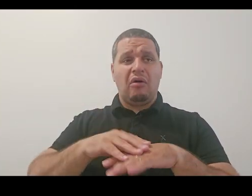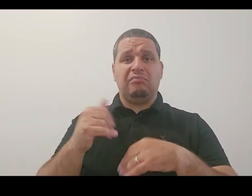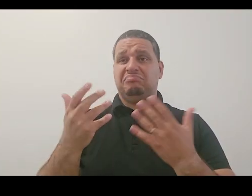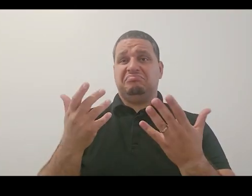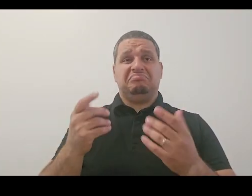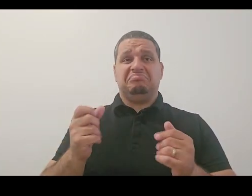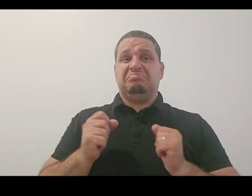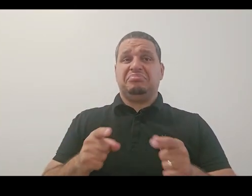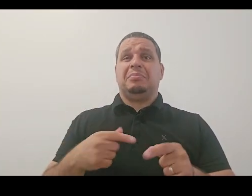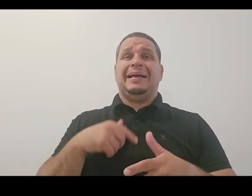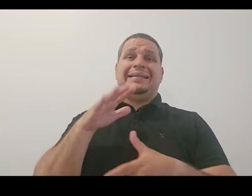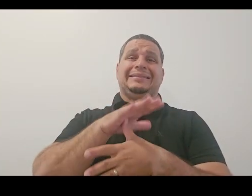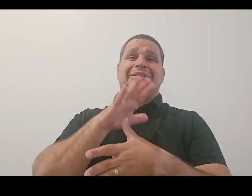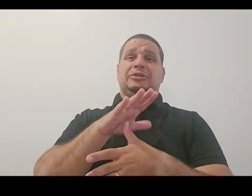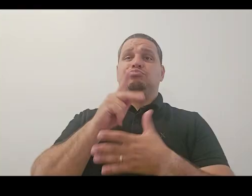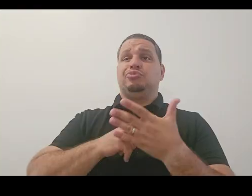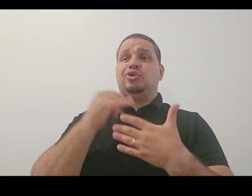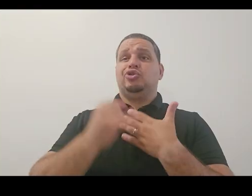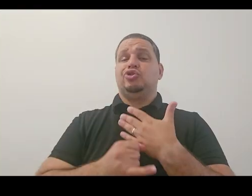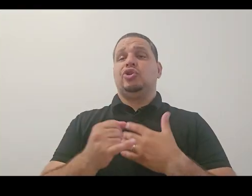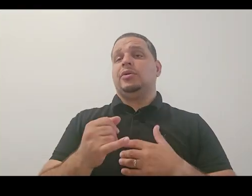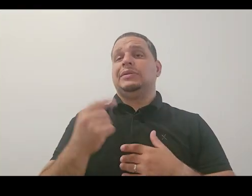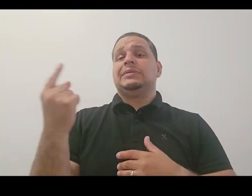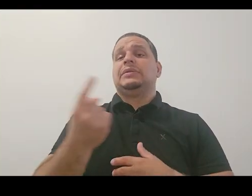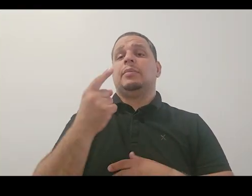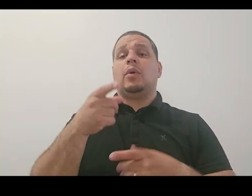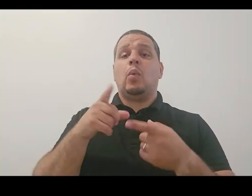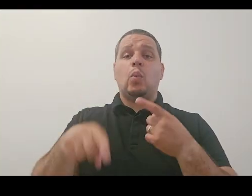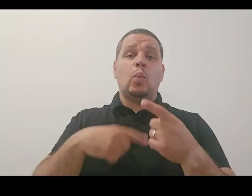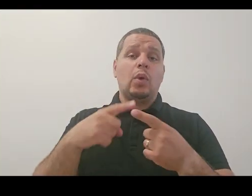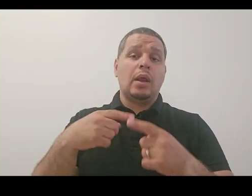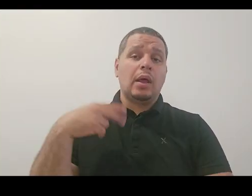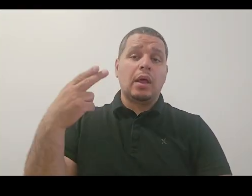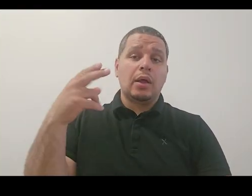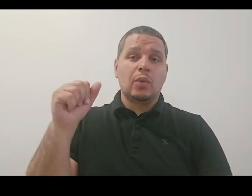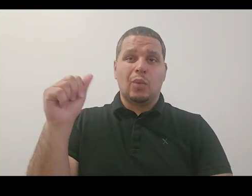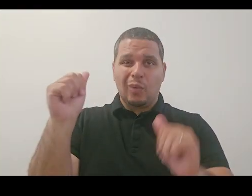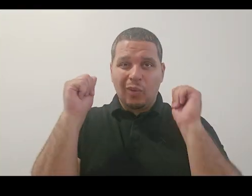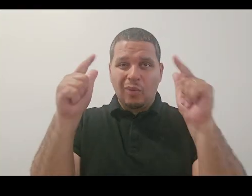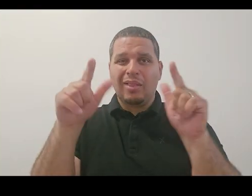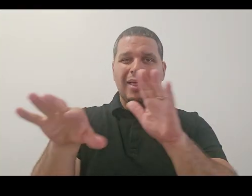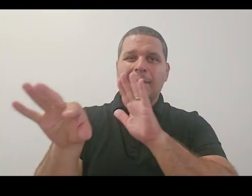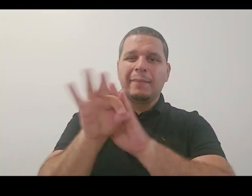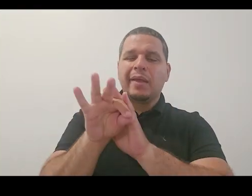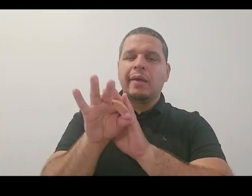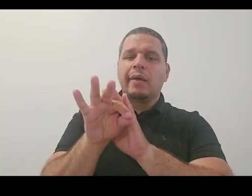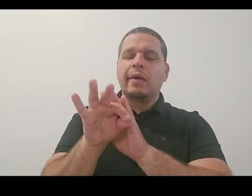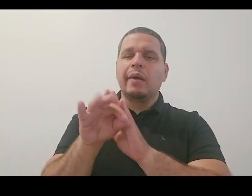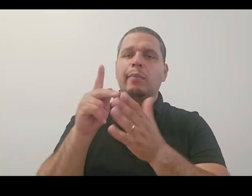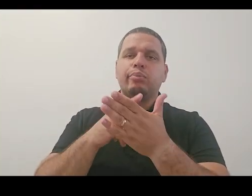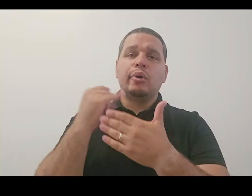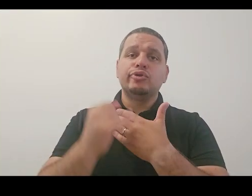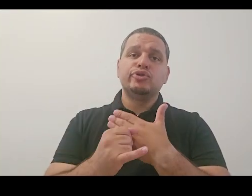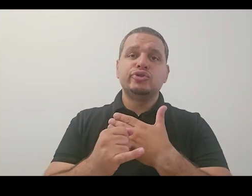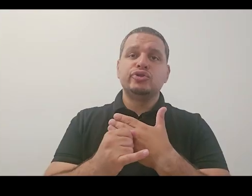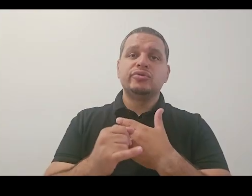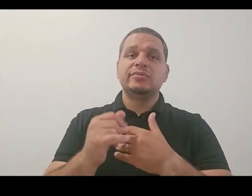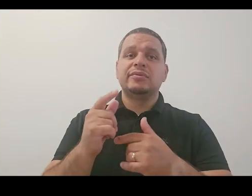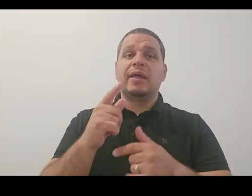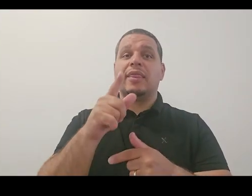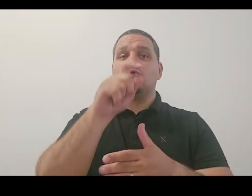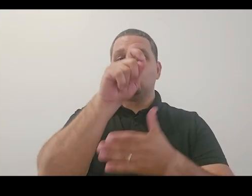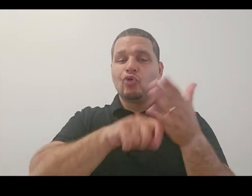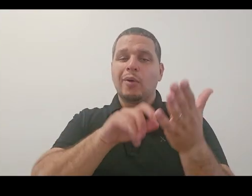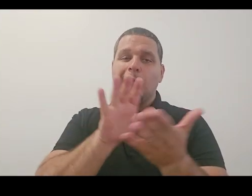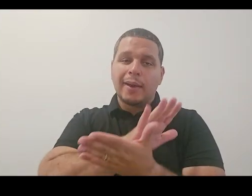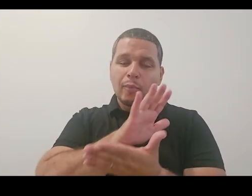senior project. It's something when I was in high school, everyone had to pick a project that you then wrote a paper